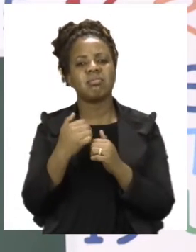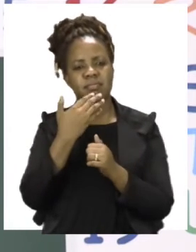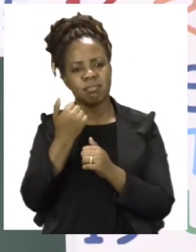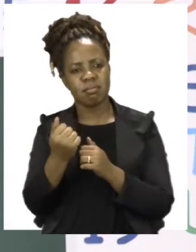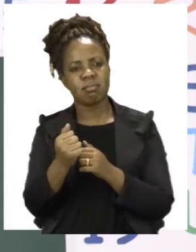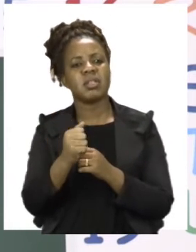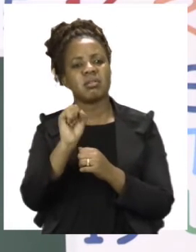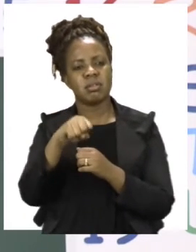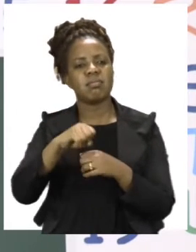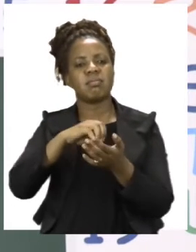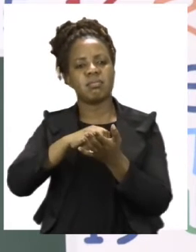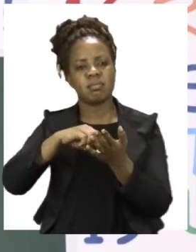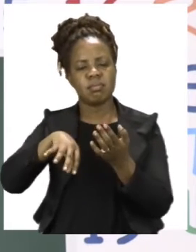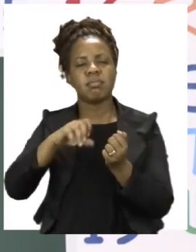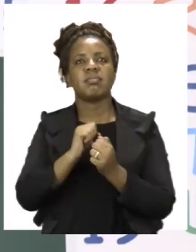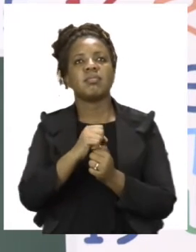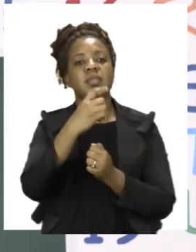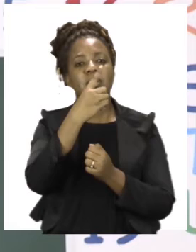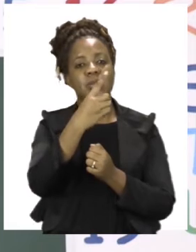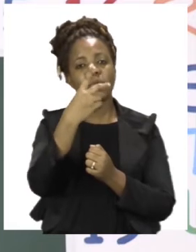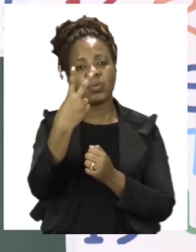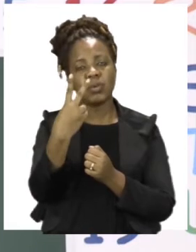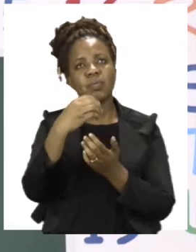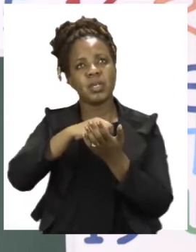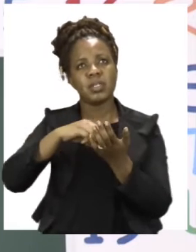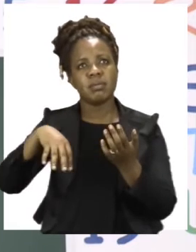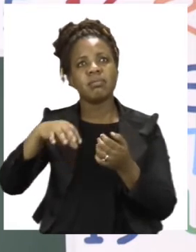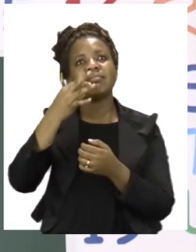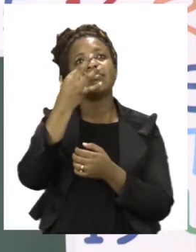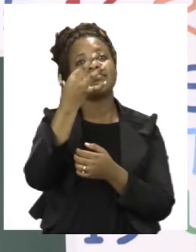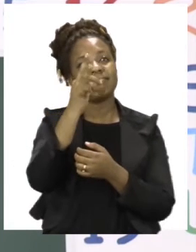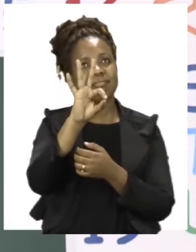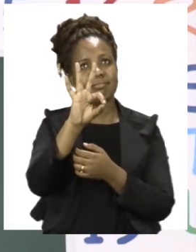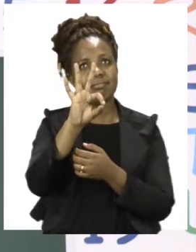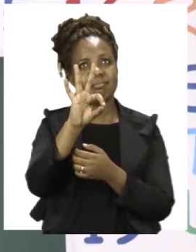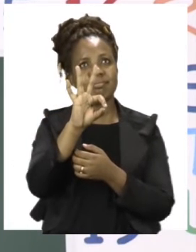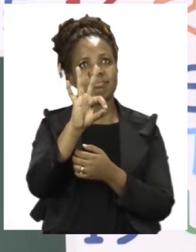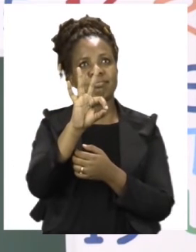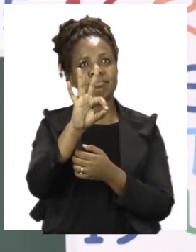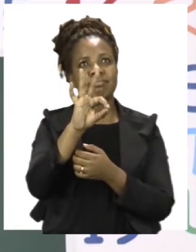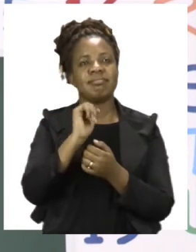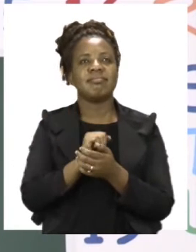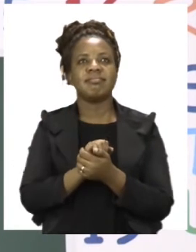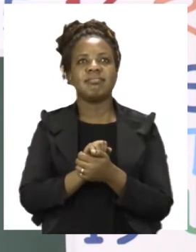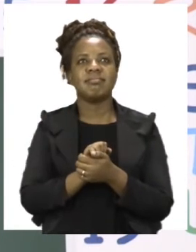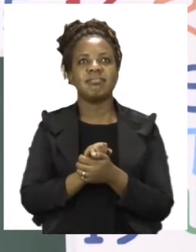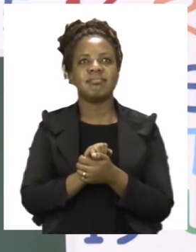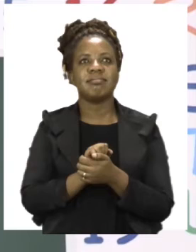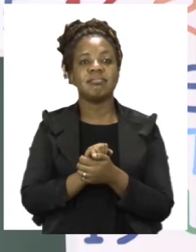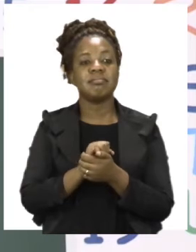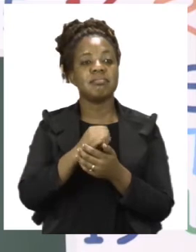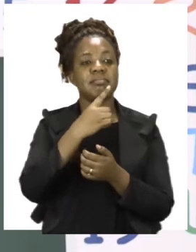So we now say 12 minus 9. And 12